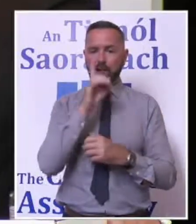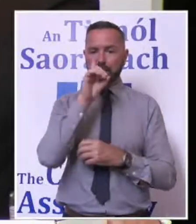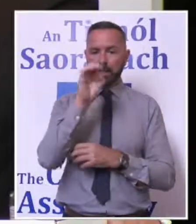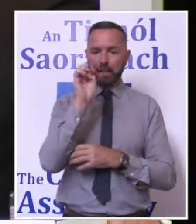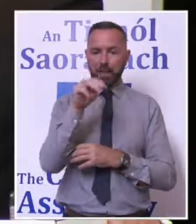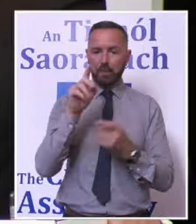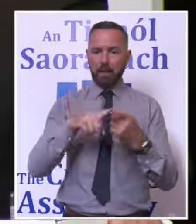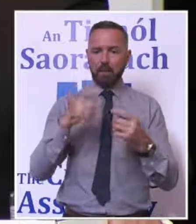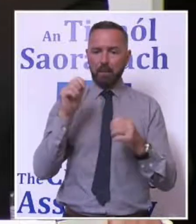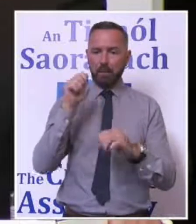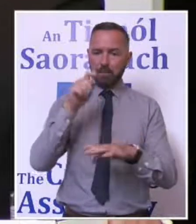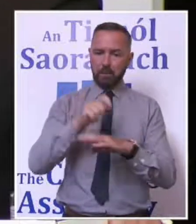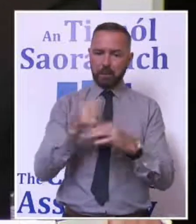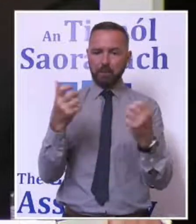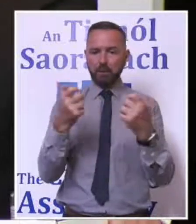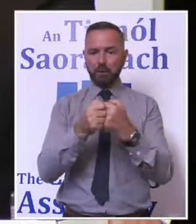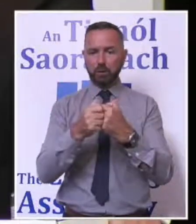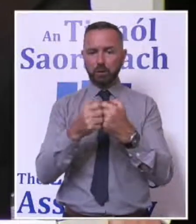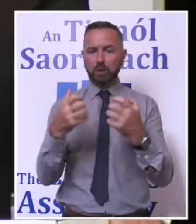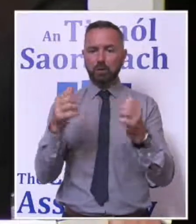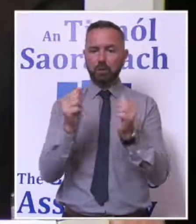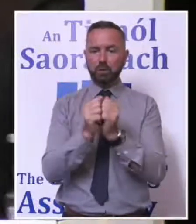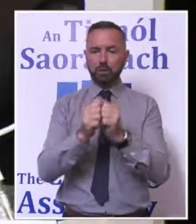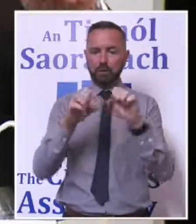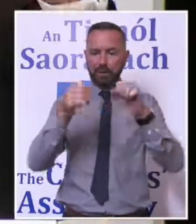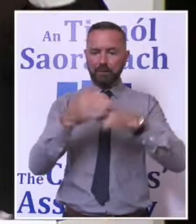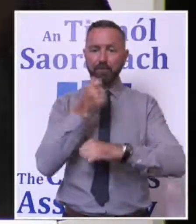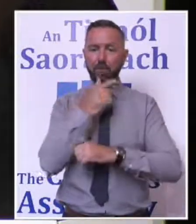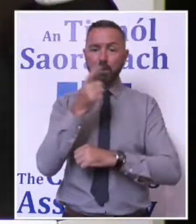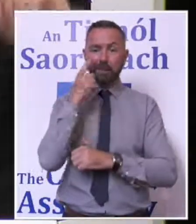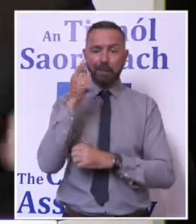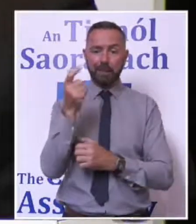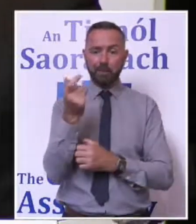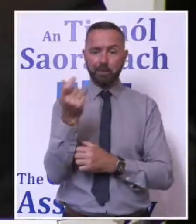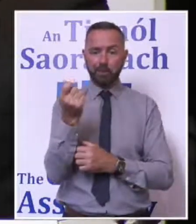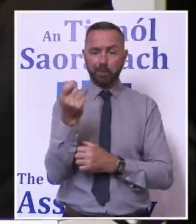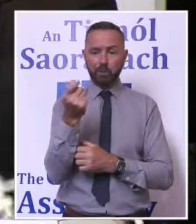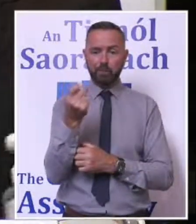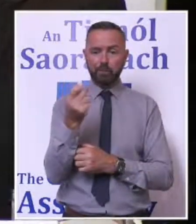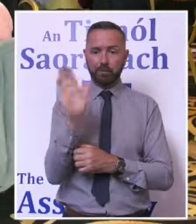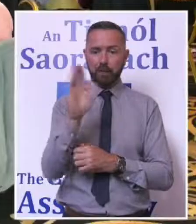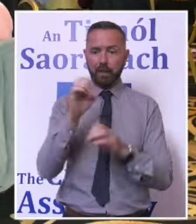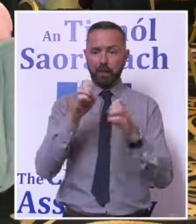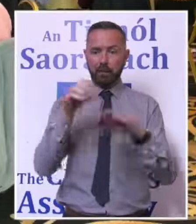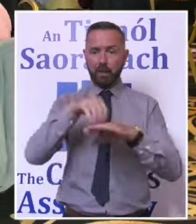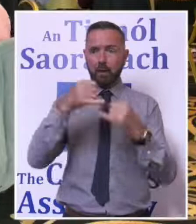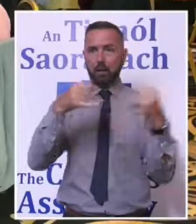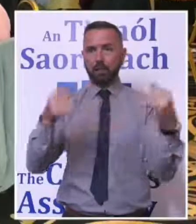Dublin. Thank you. We'll see you in very shortly at 11:15. Goodbye to everybody online.